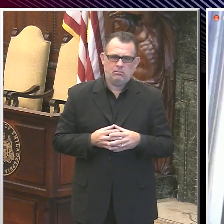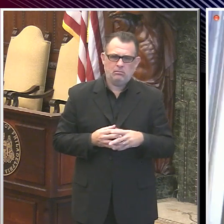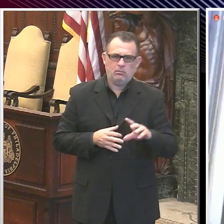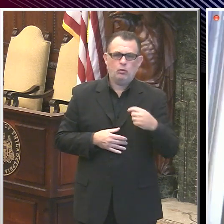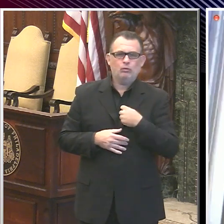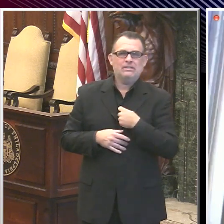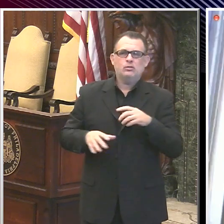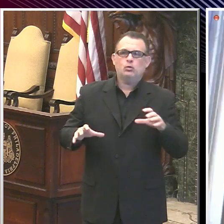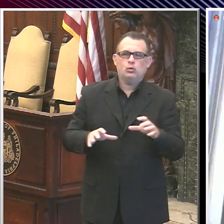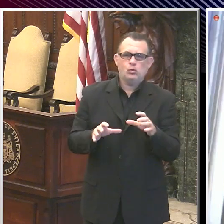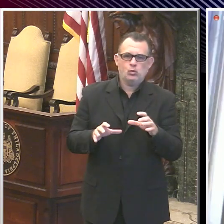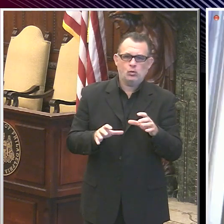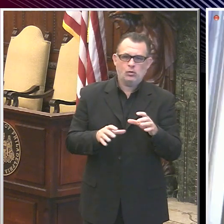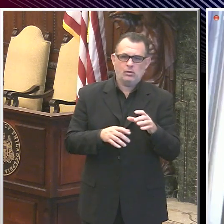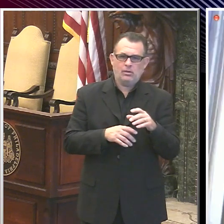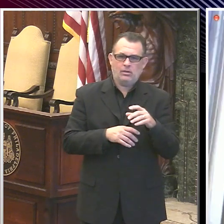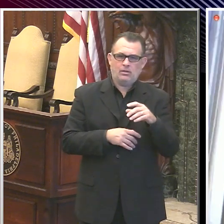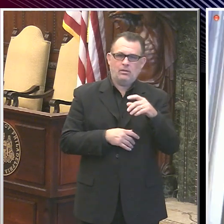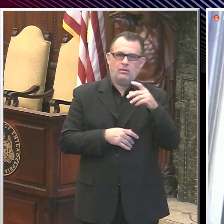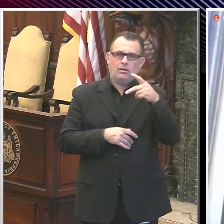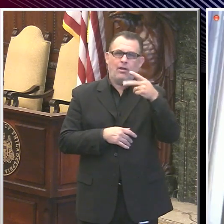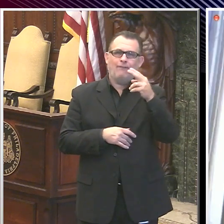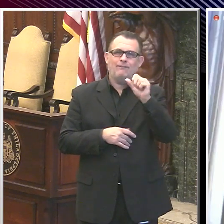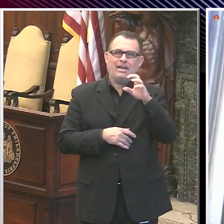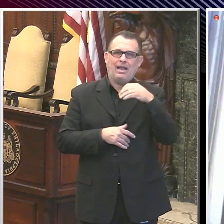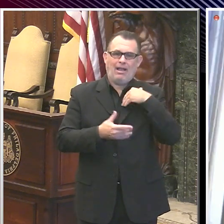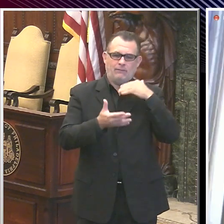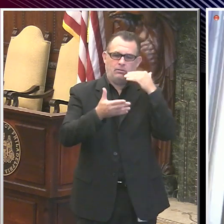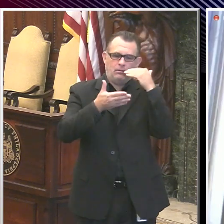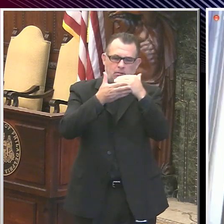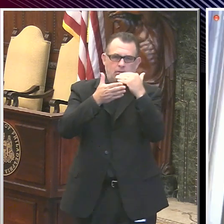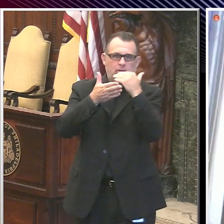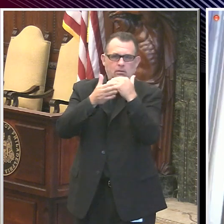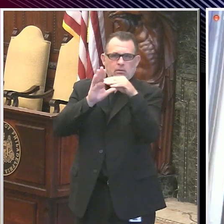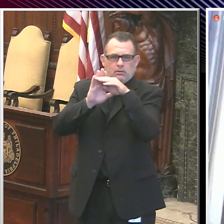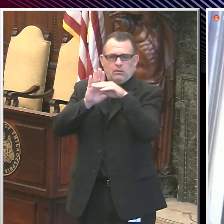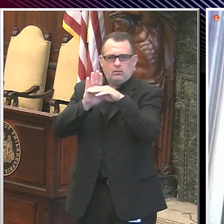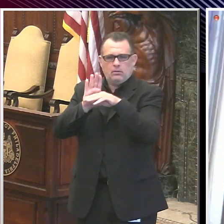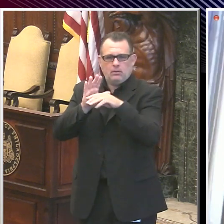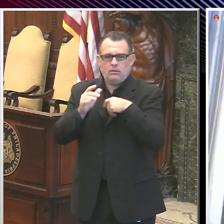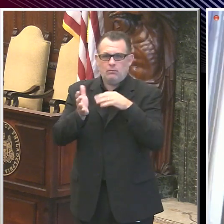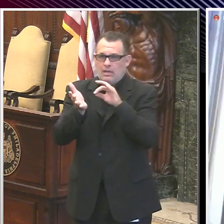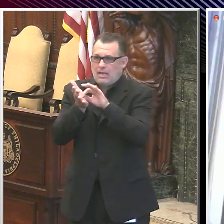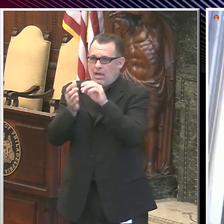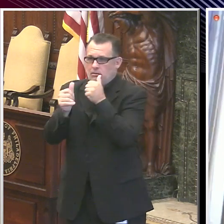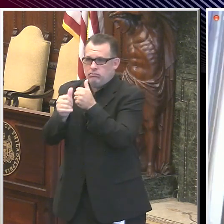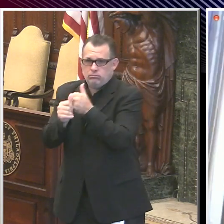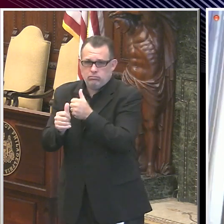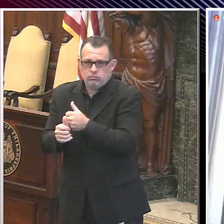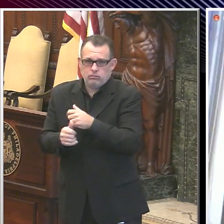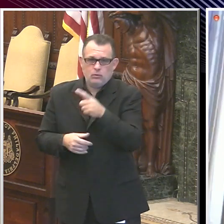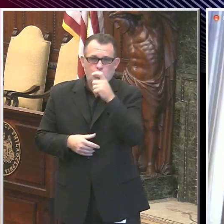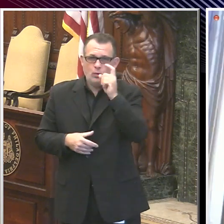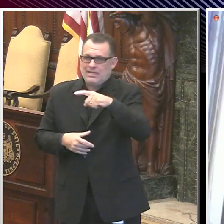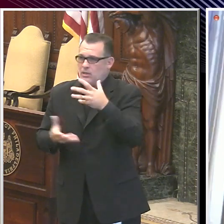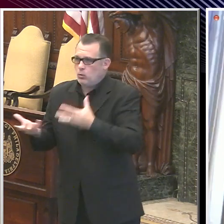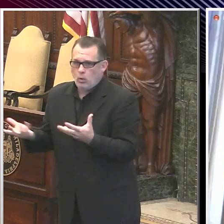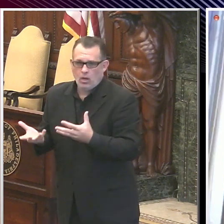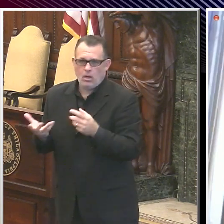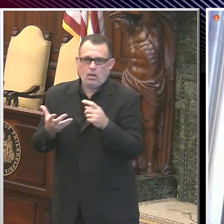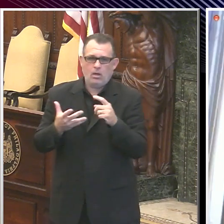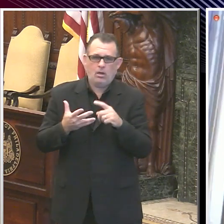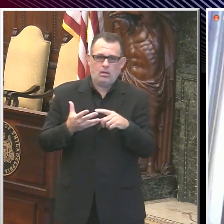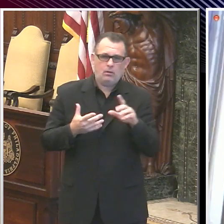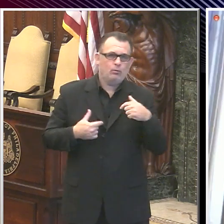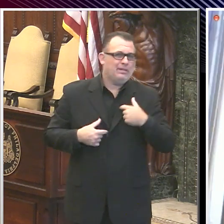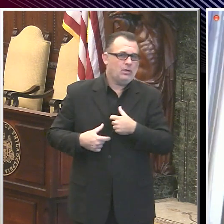phased approach. And part of that is really to track what we're seeing in terms of demand. What we don't want families to do is,